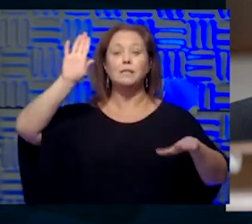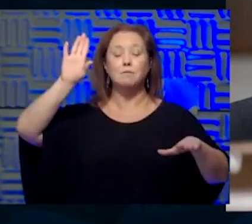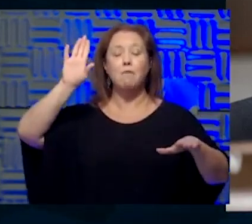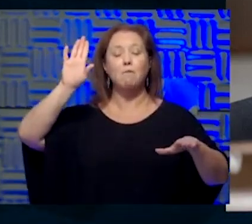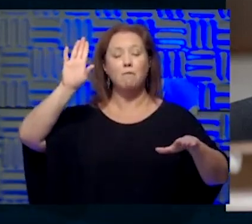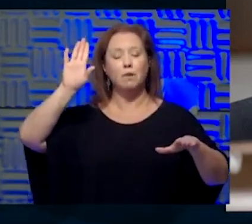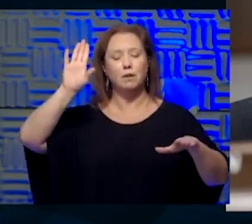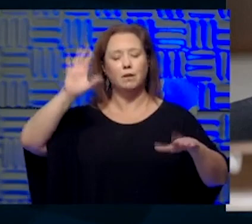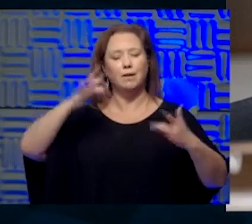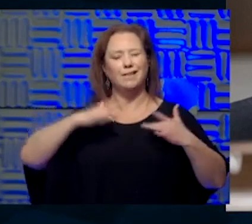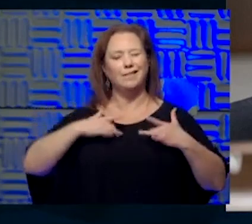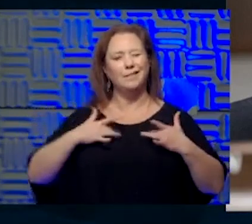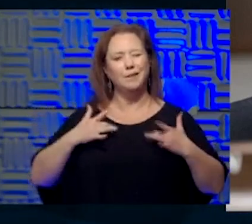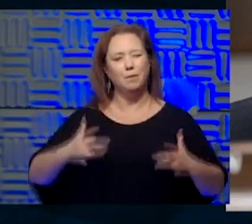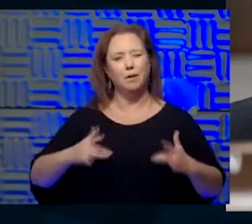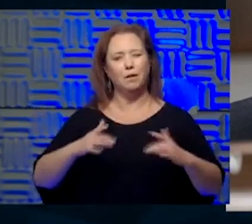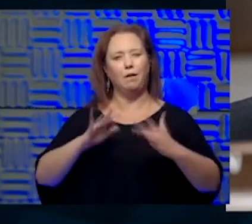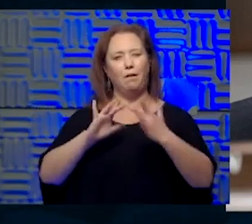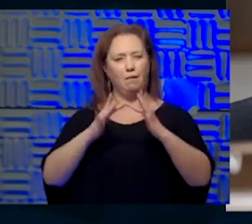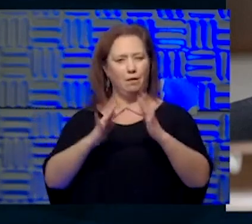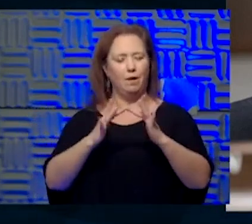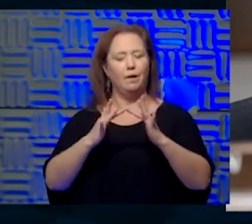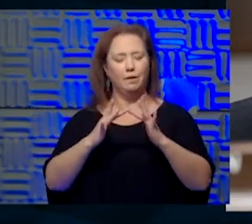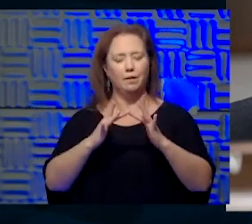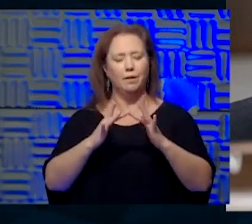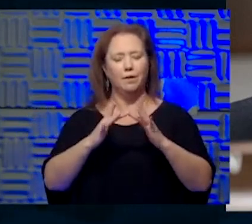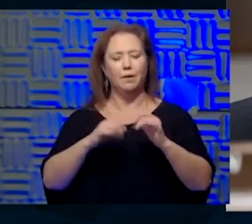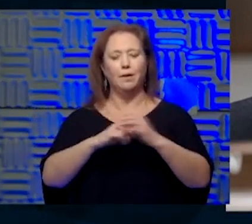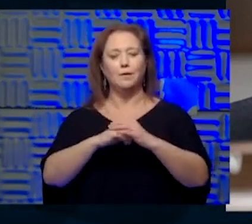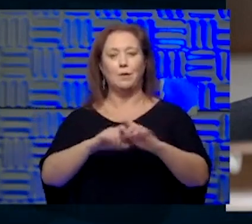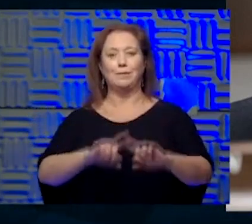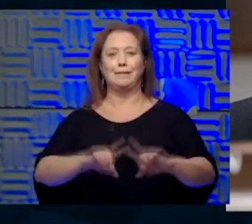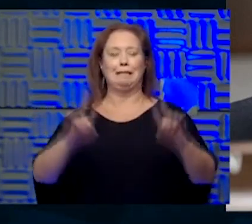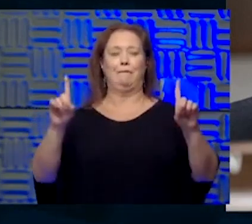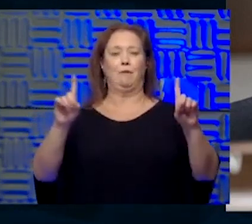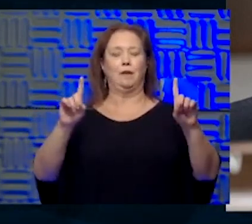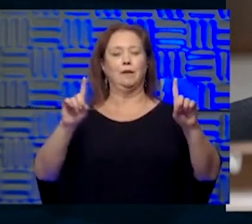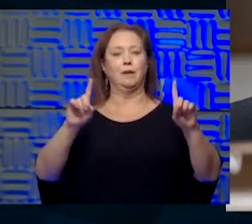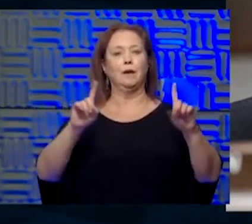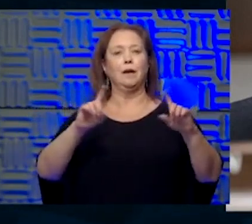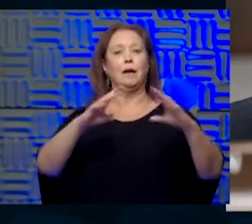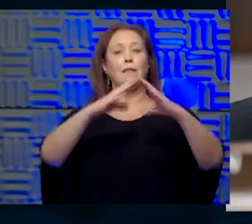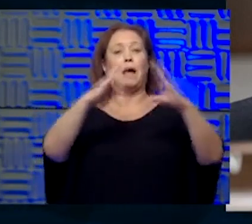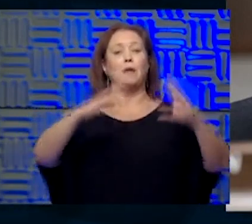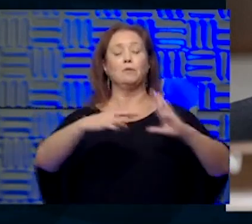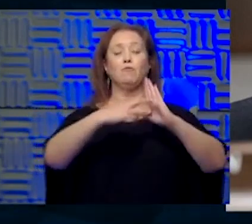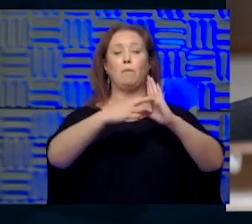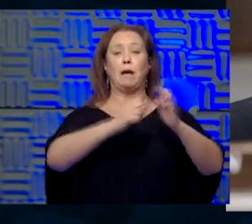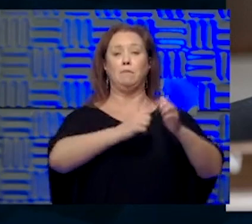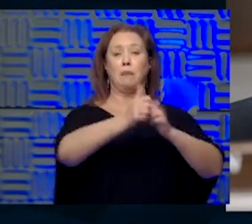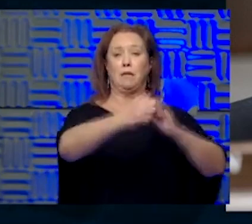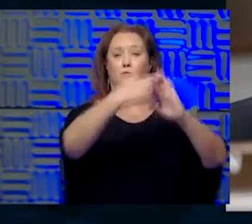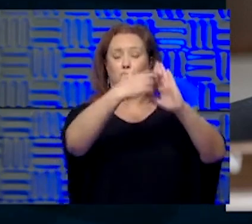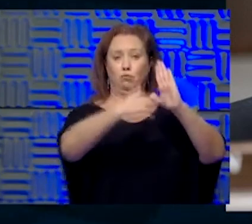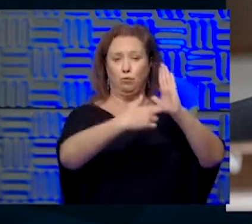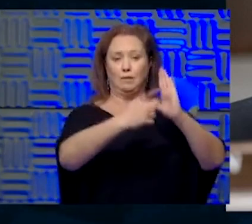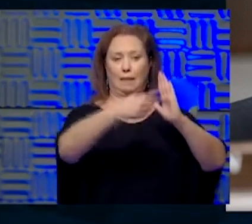generally by technology. So it is a different thing. That the House has passed some rules to allow the House to vote